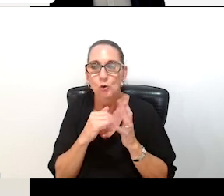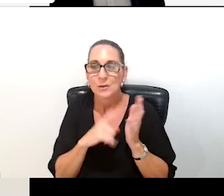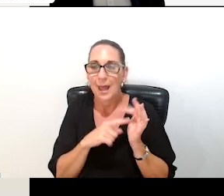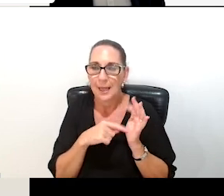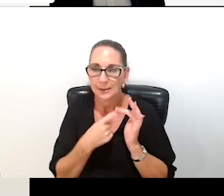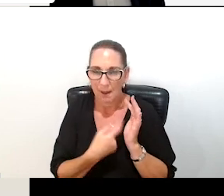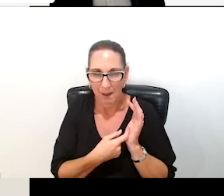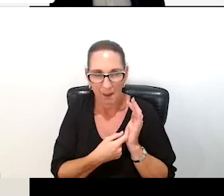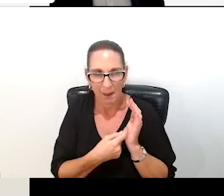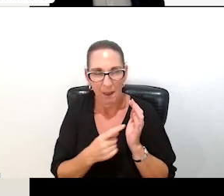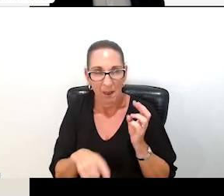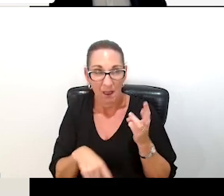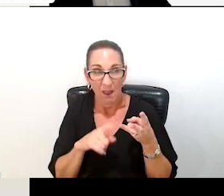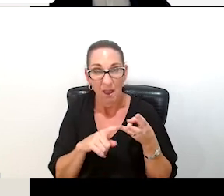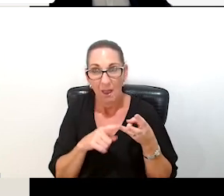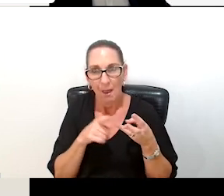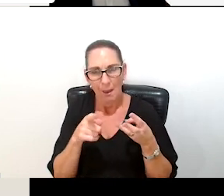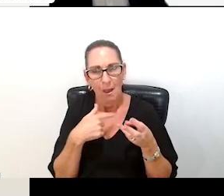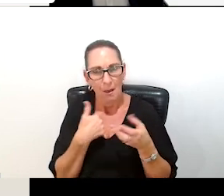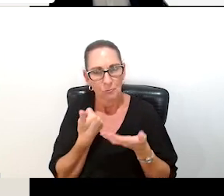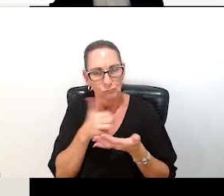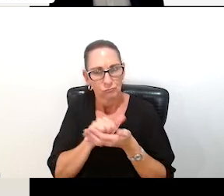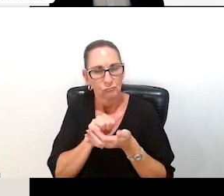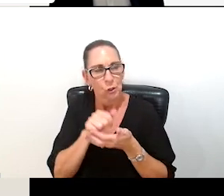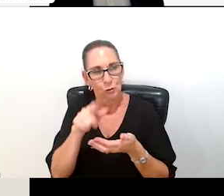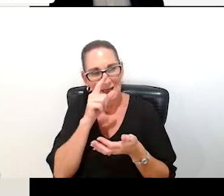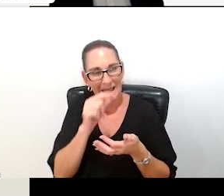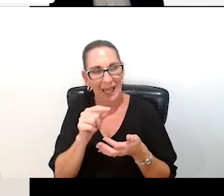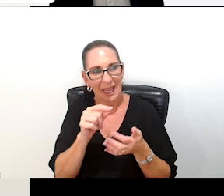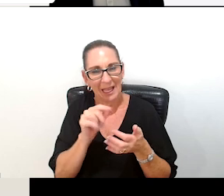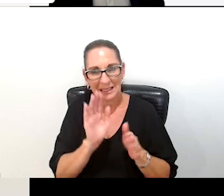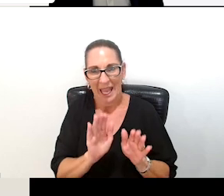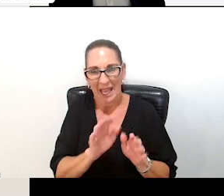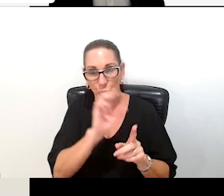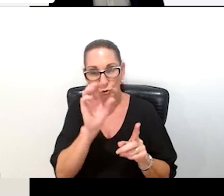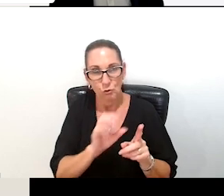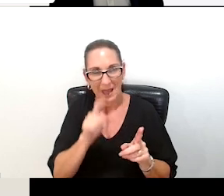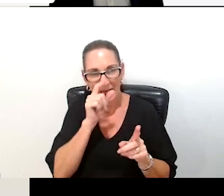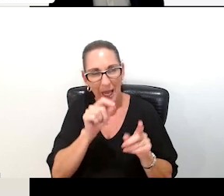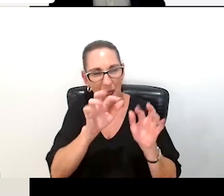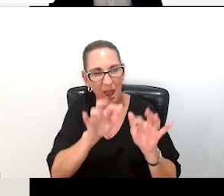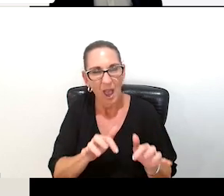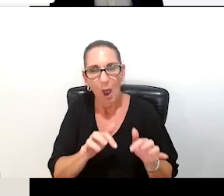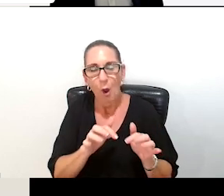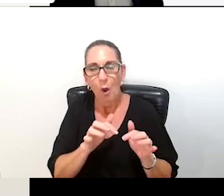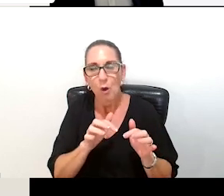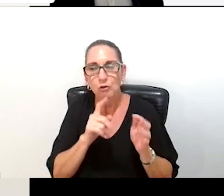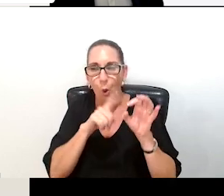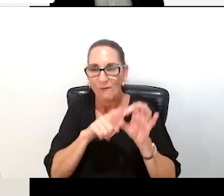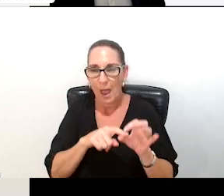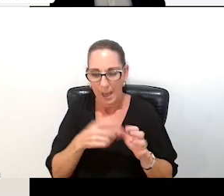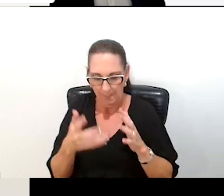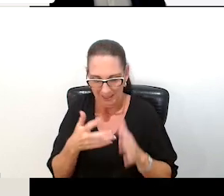much value you staying on Zoom to complete the post-webinar survey so that we can understand more about your needs